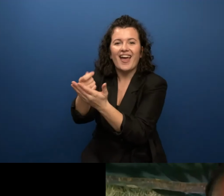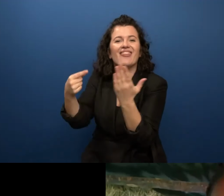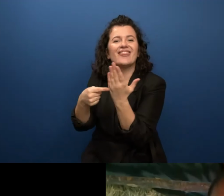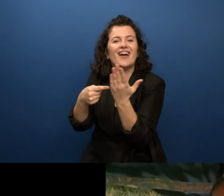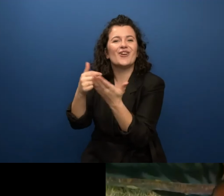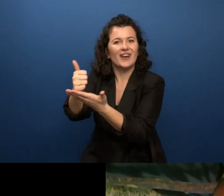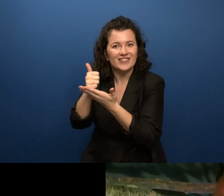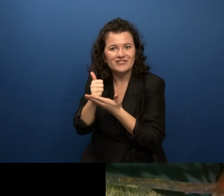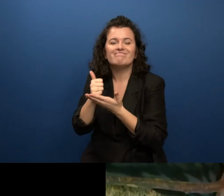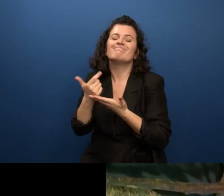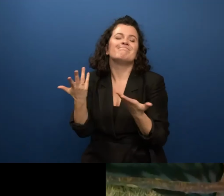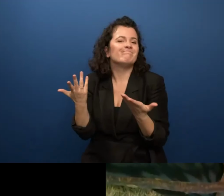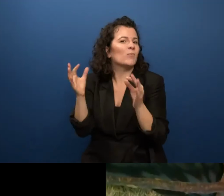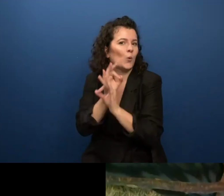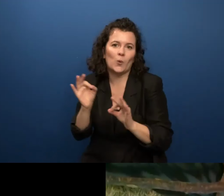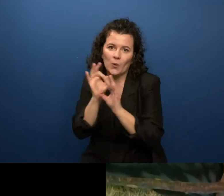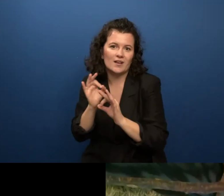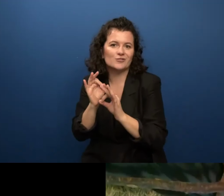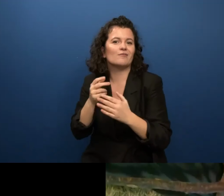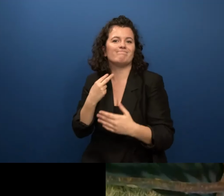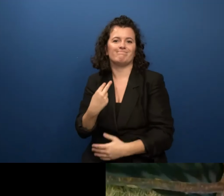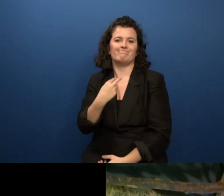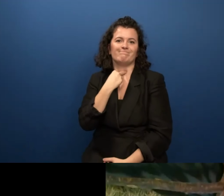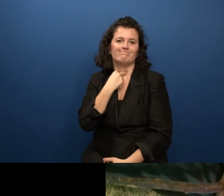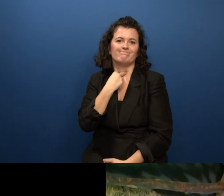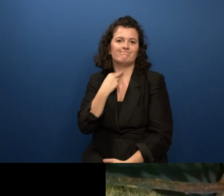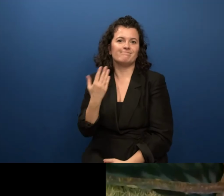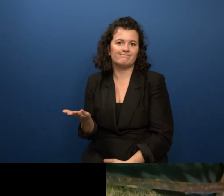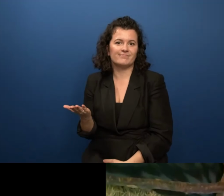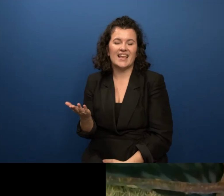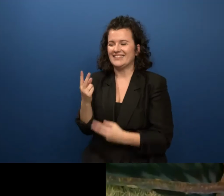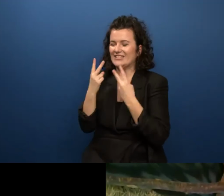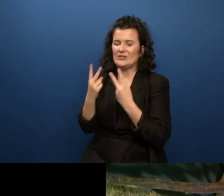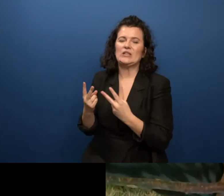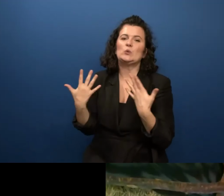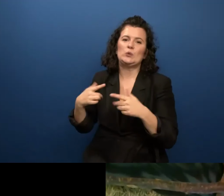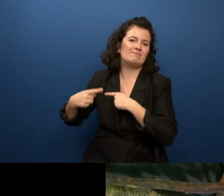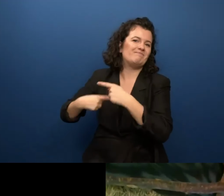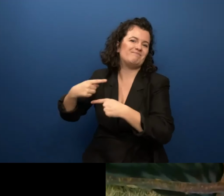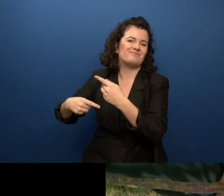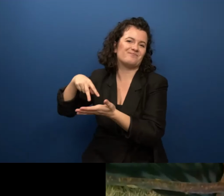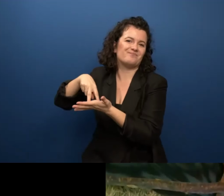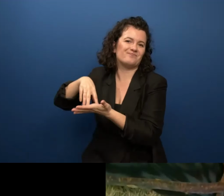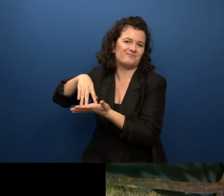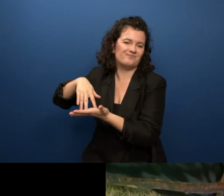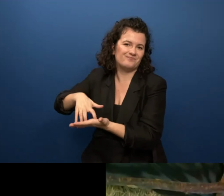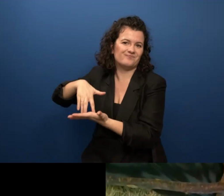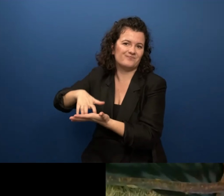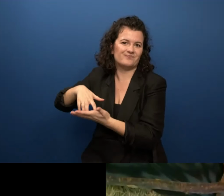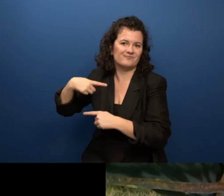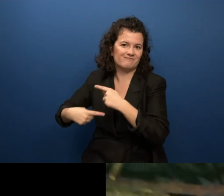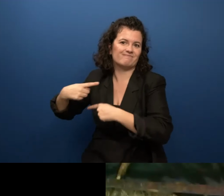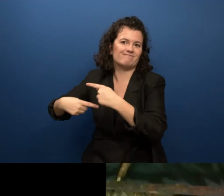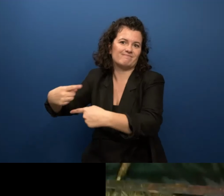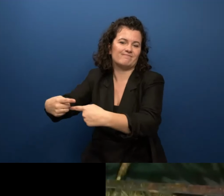around. So most of them are vulnerable, and most persons with disability